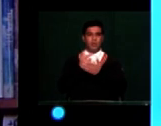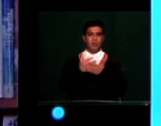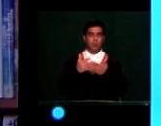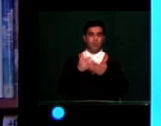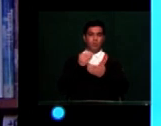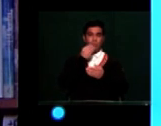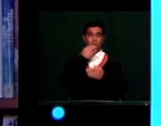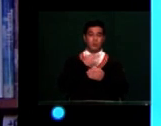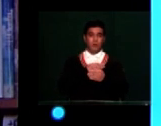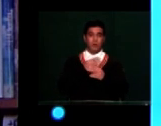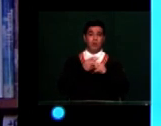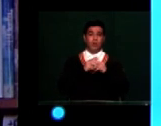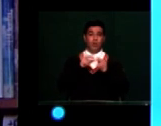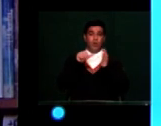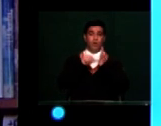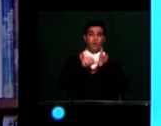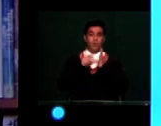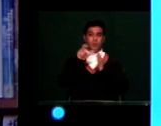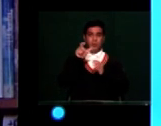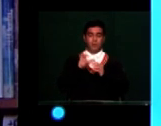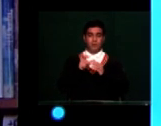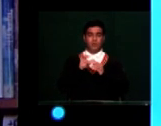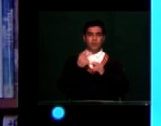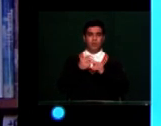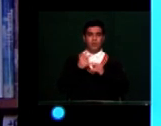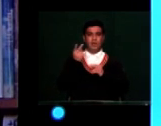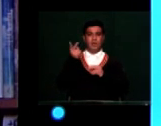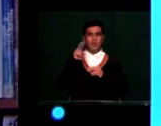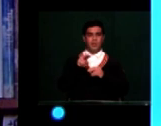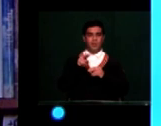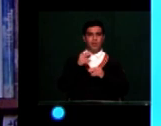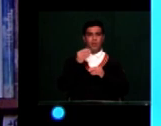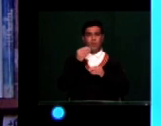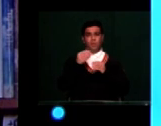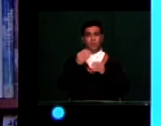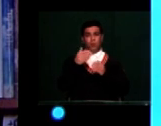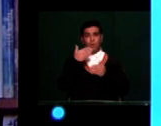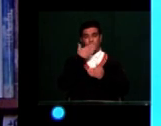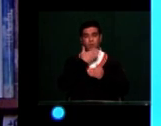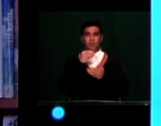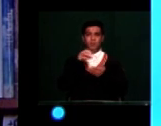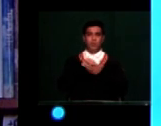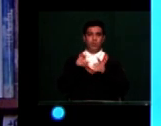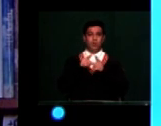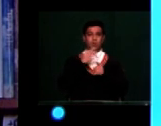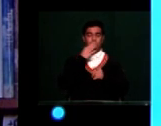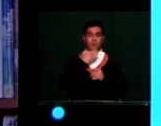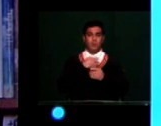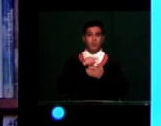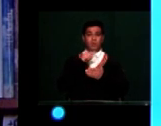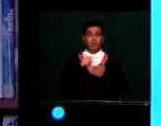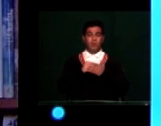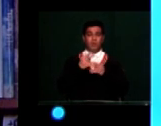6 nafar o'quvchi ikkala taomni ham yoqtiradi. Savol: ixtiyoriy ravishda